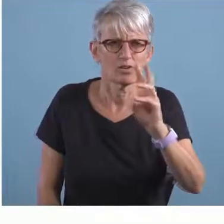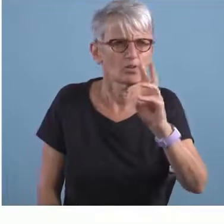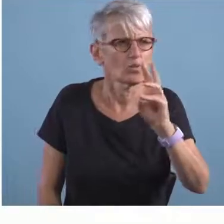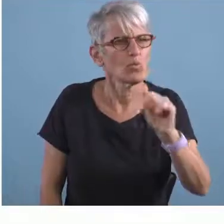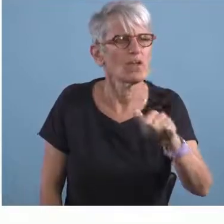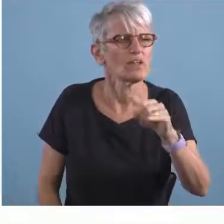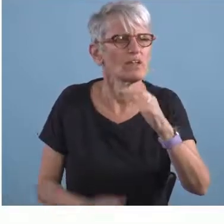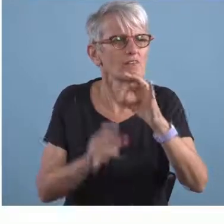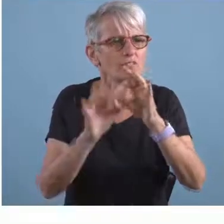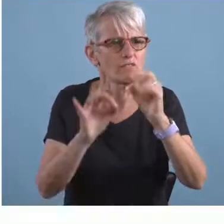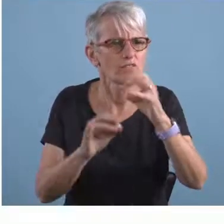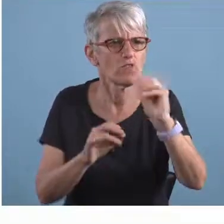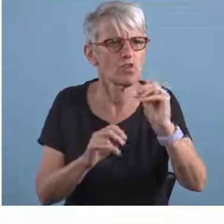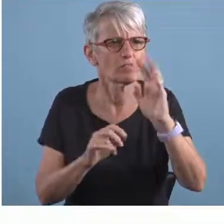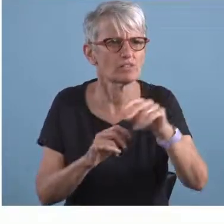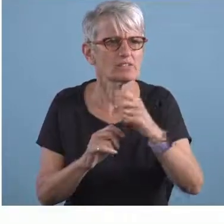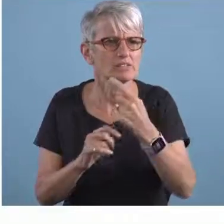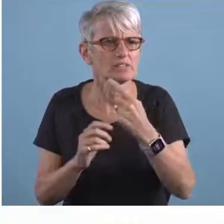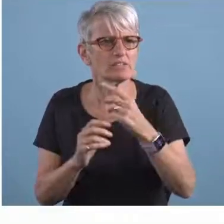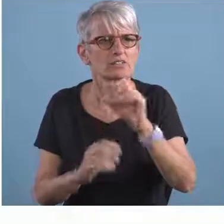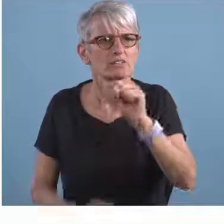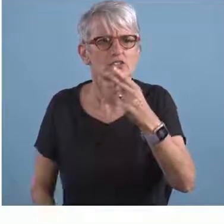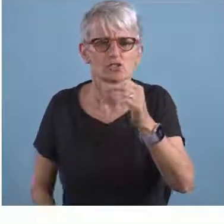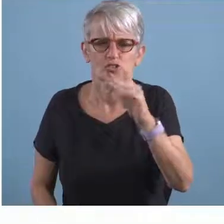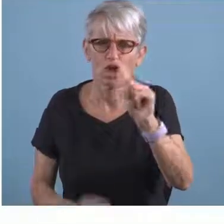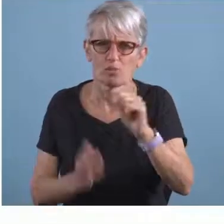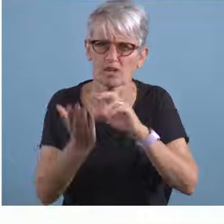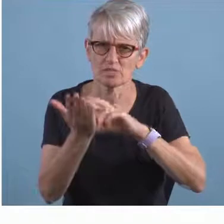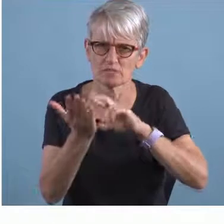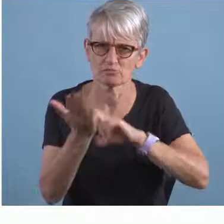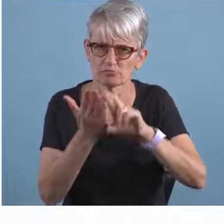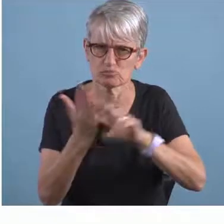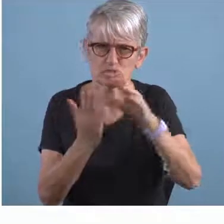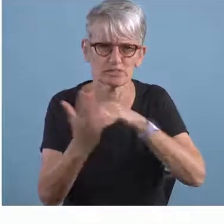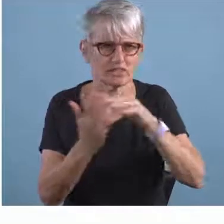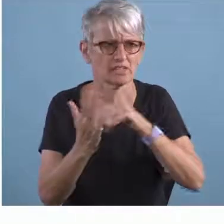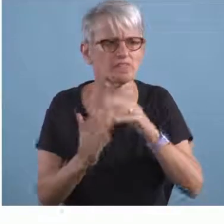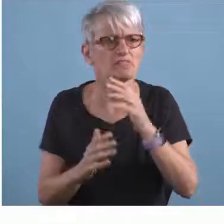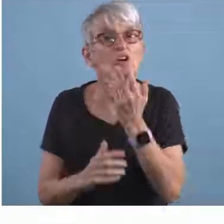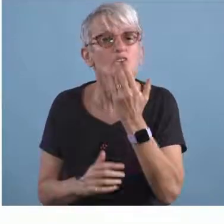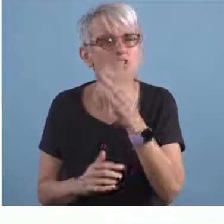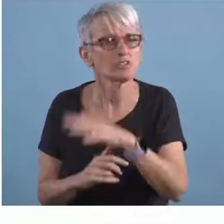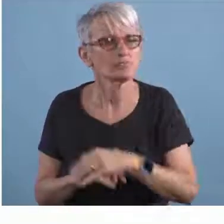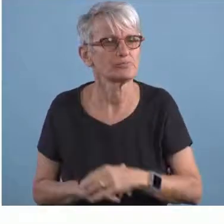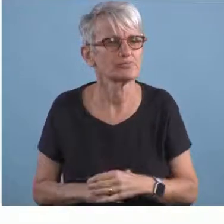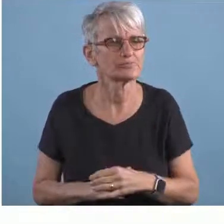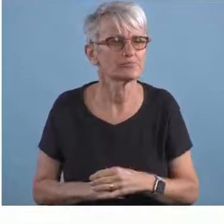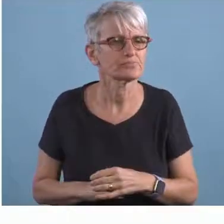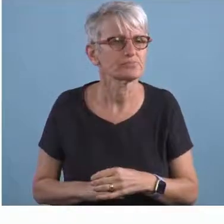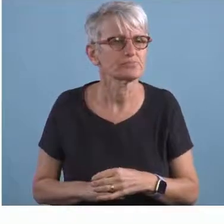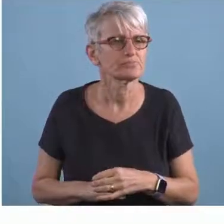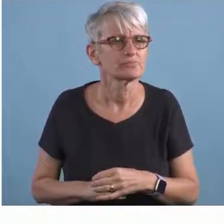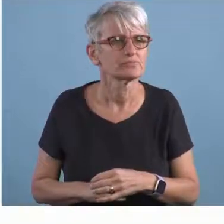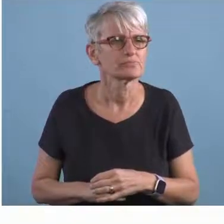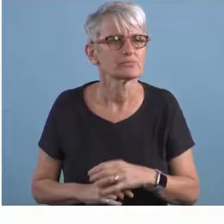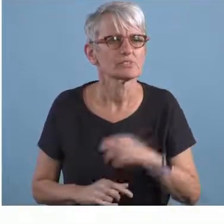by Dr. Anu Sharma, also at University of Colorado, and her colleagues. They're looking at the